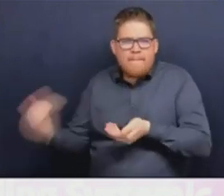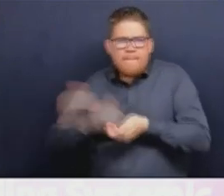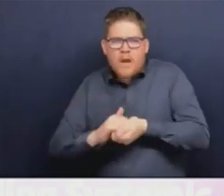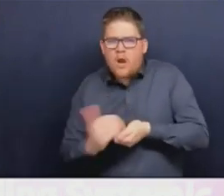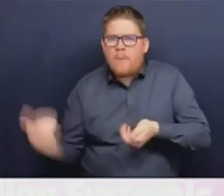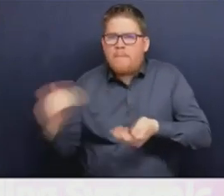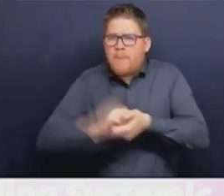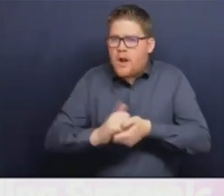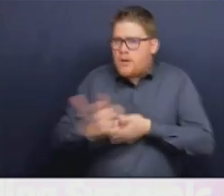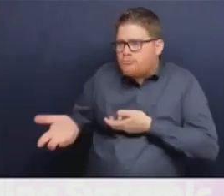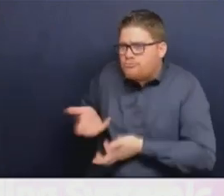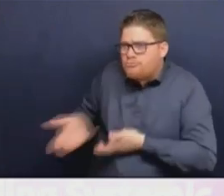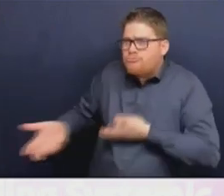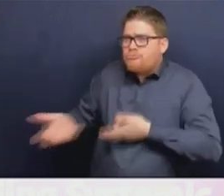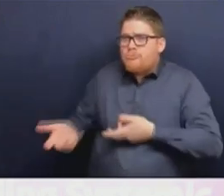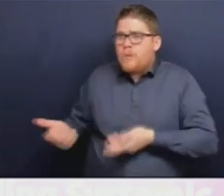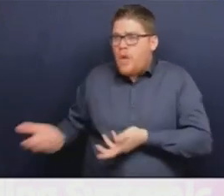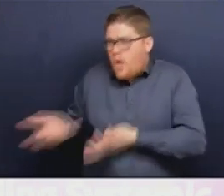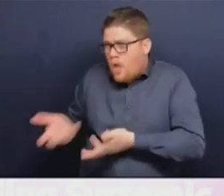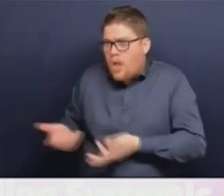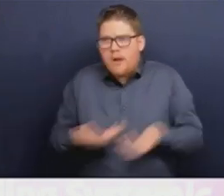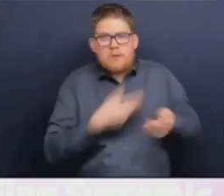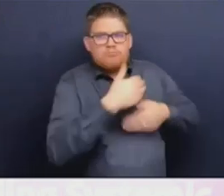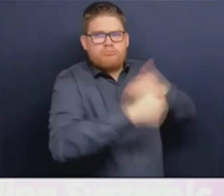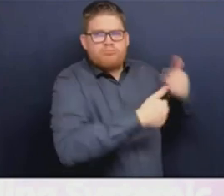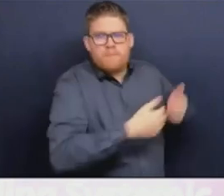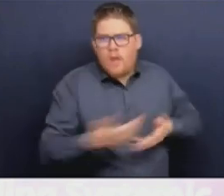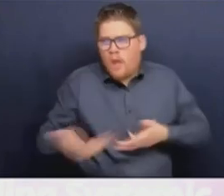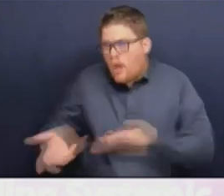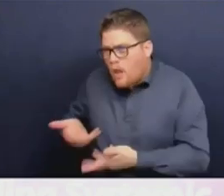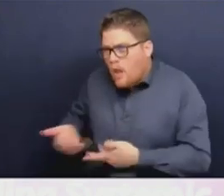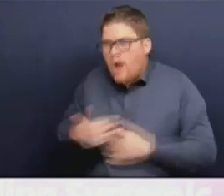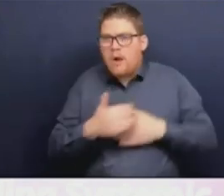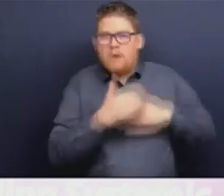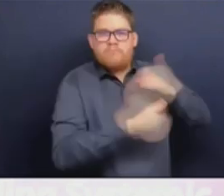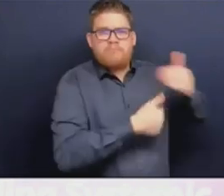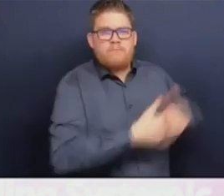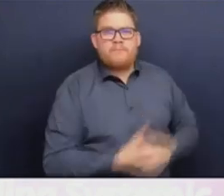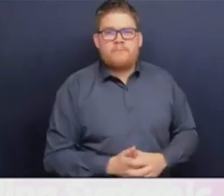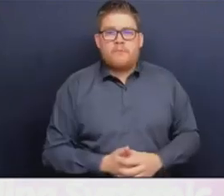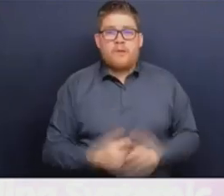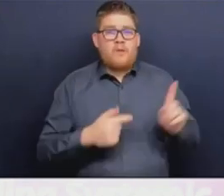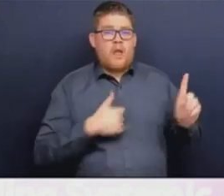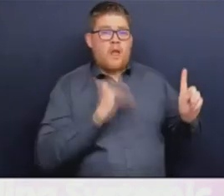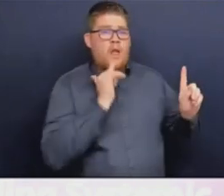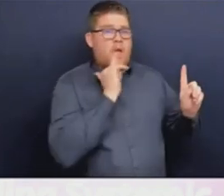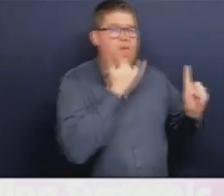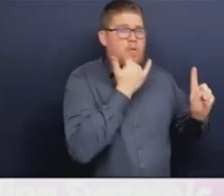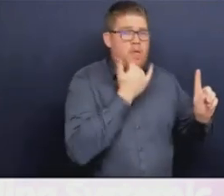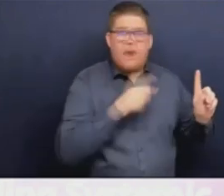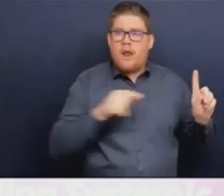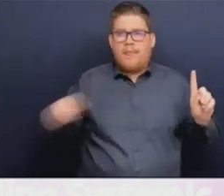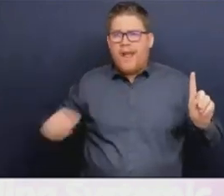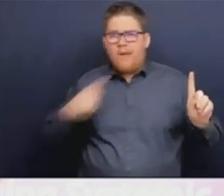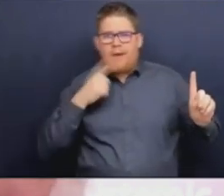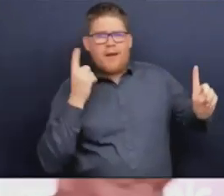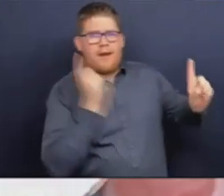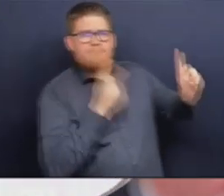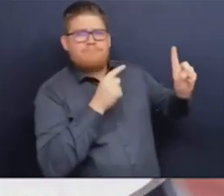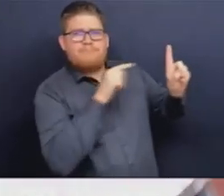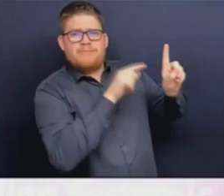when we've misstepped, and they will be quick to tell us that, and the challenge will be to respond effectively. But do you want to try and come into